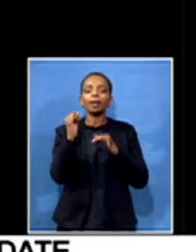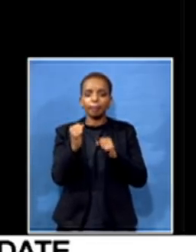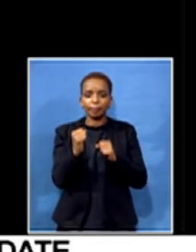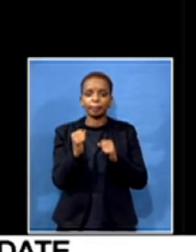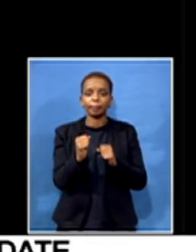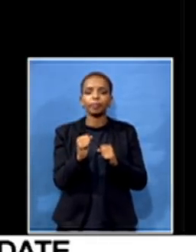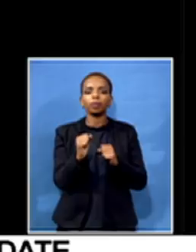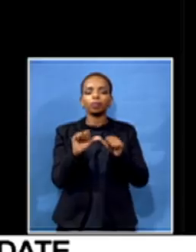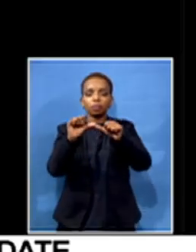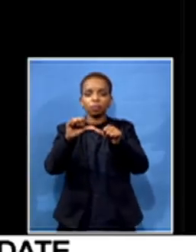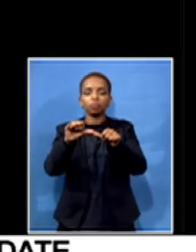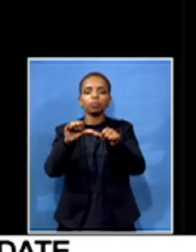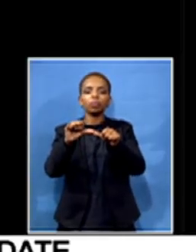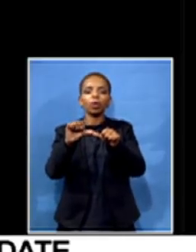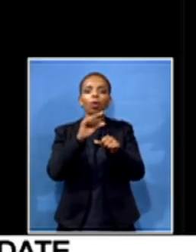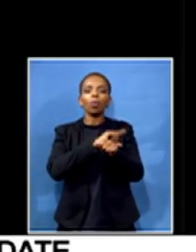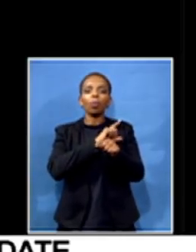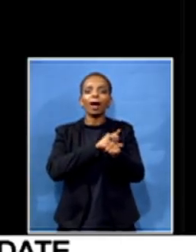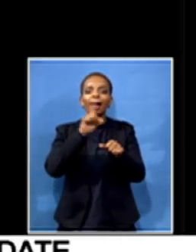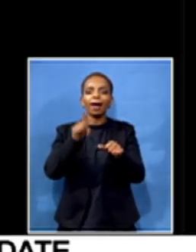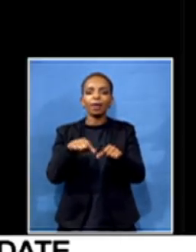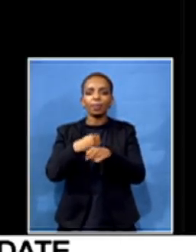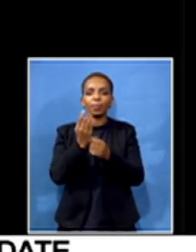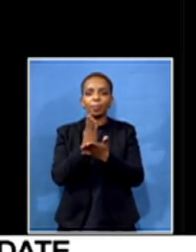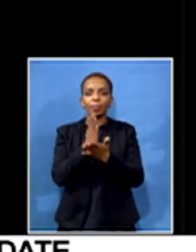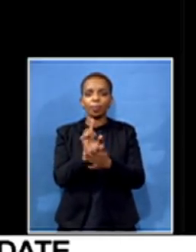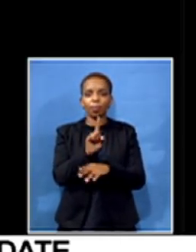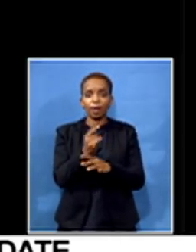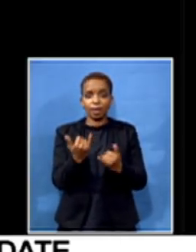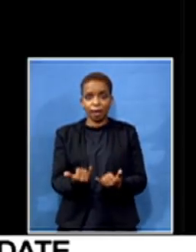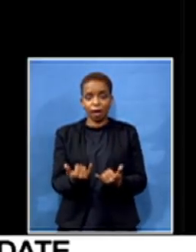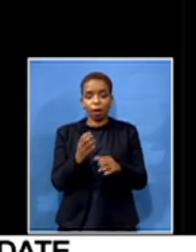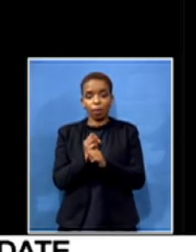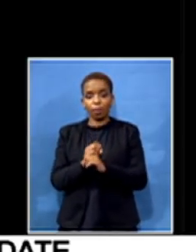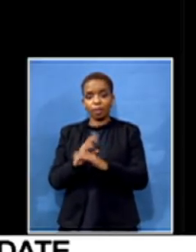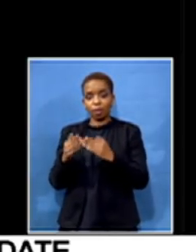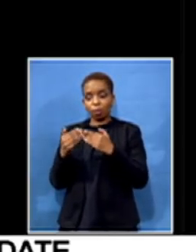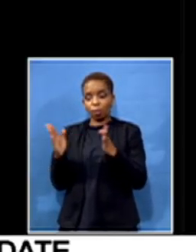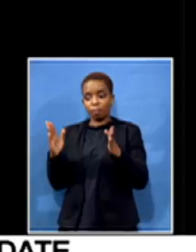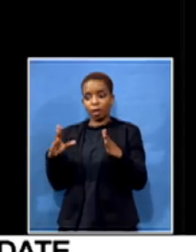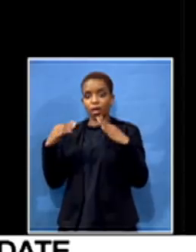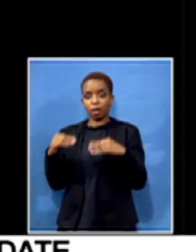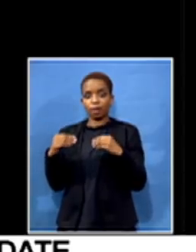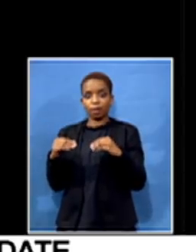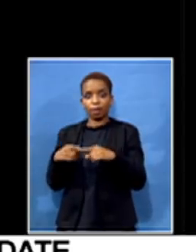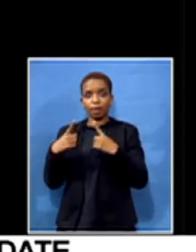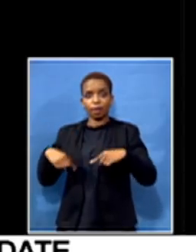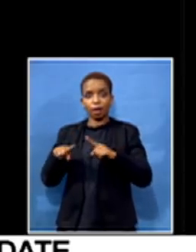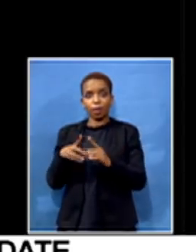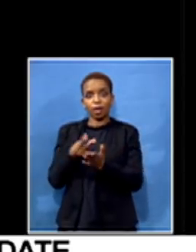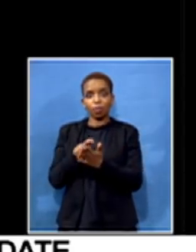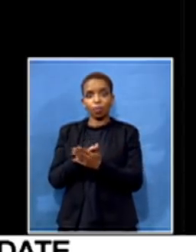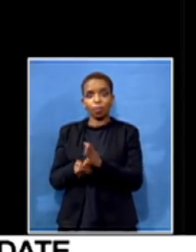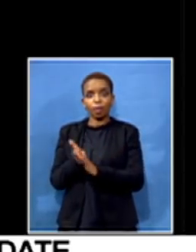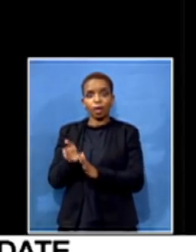we will, as we kickstart the economy and as we look at